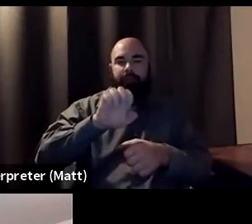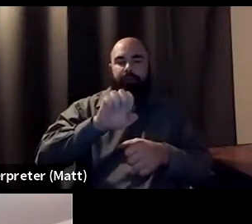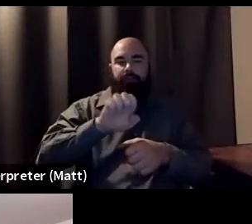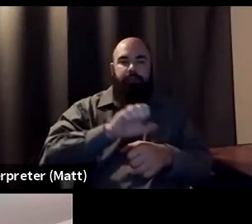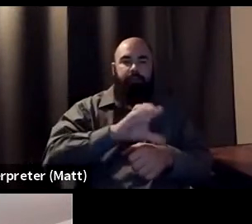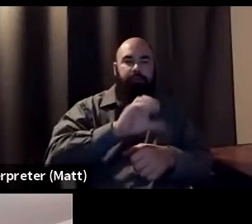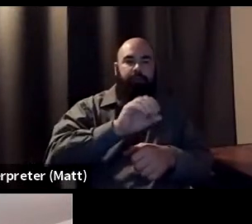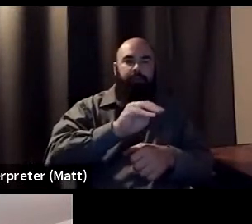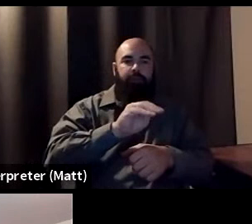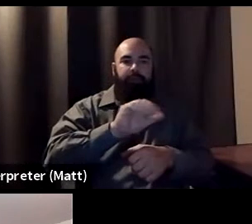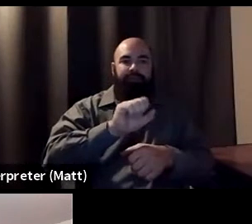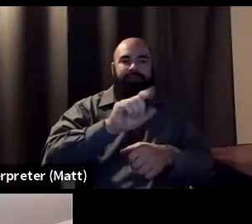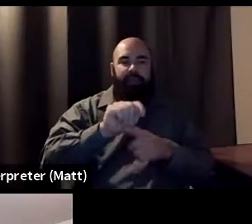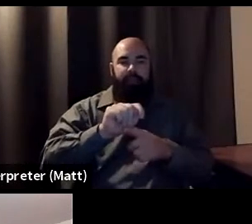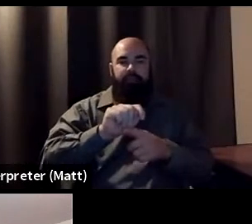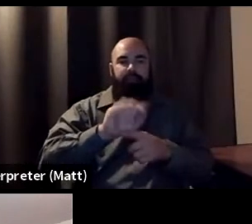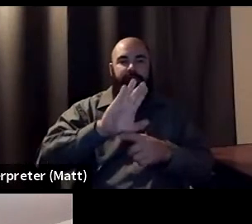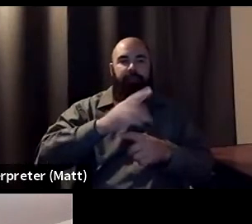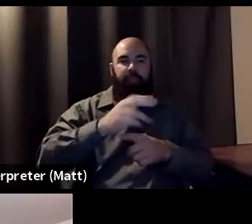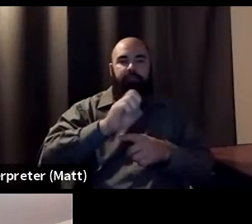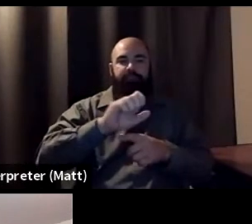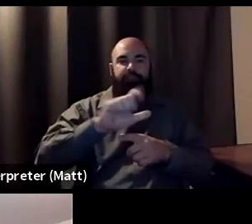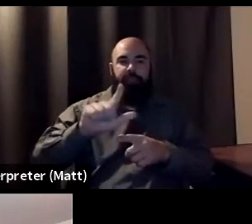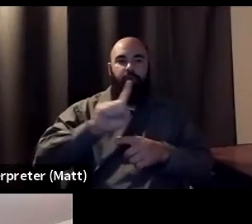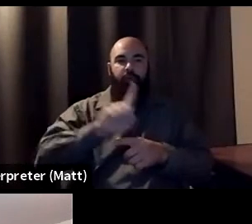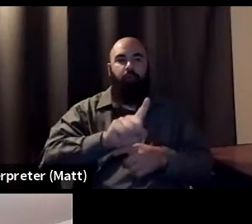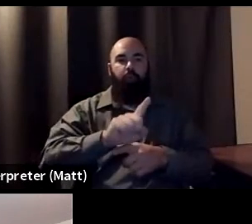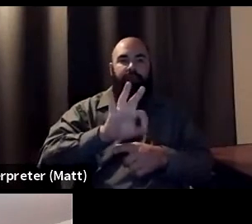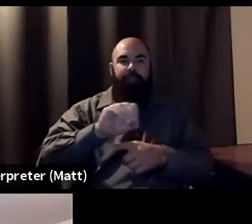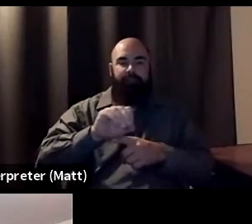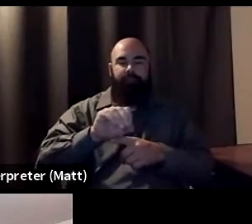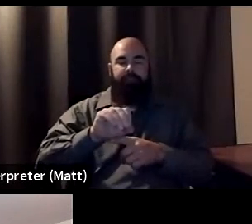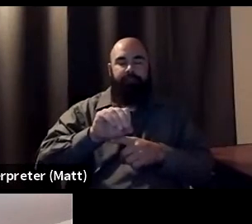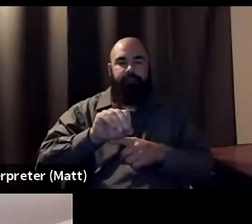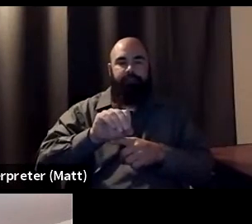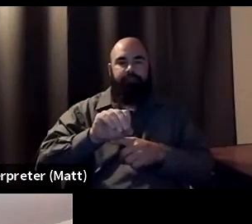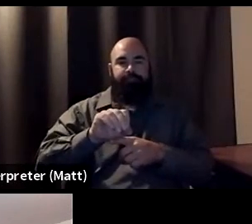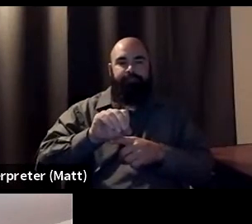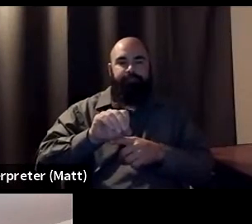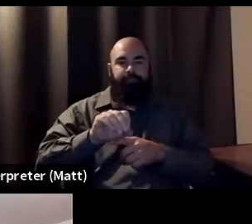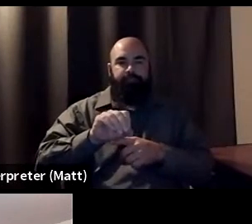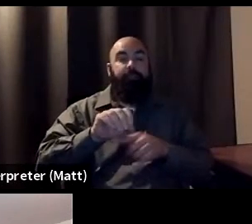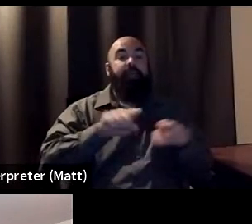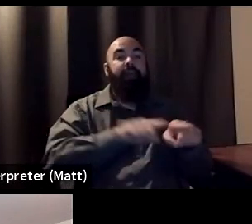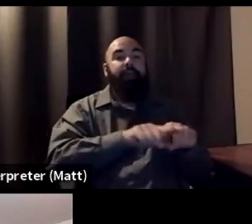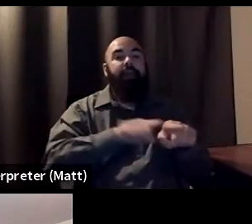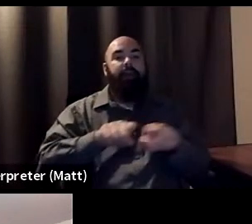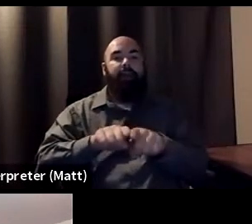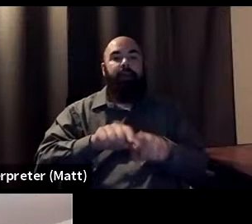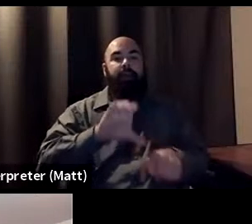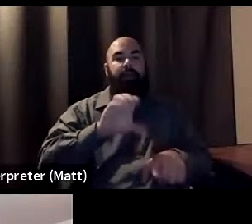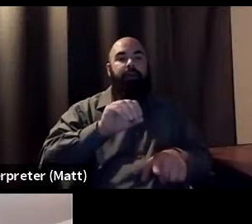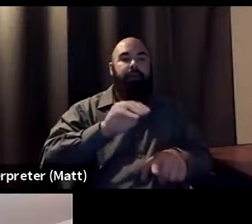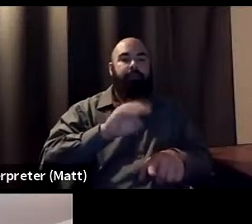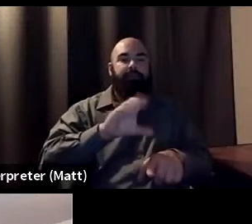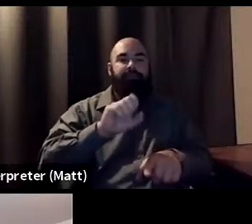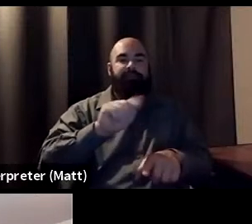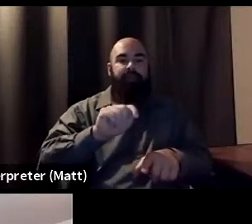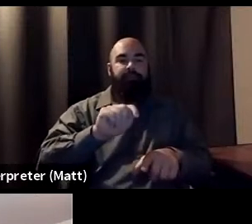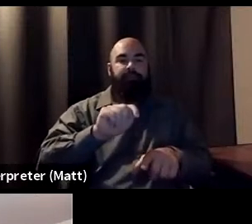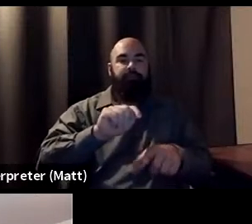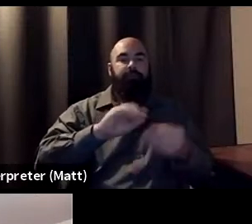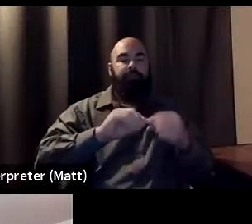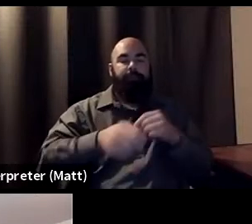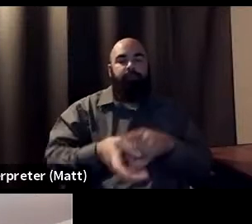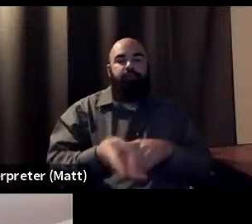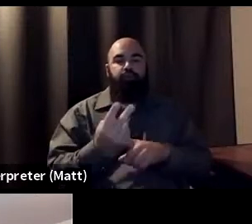and Shentel Channel 190 for Christiansburg and Montgomery County, along with Comcast Channel 2 in Blacksburg.